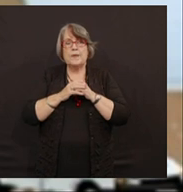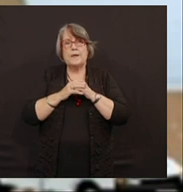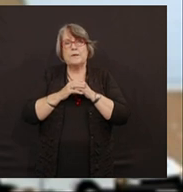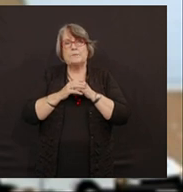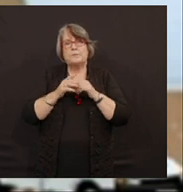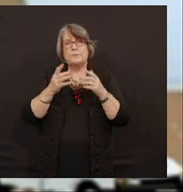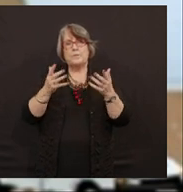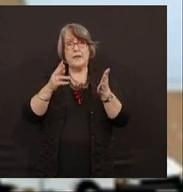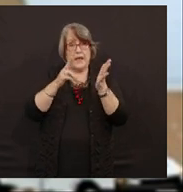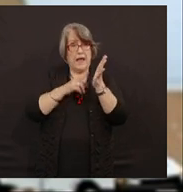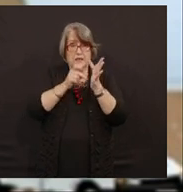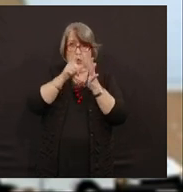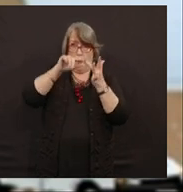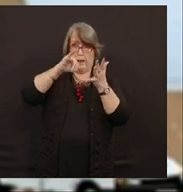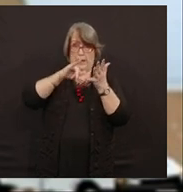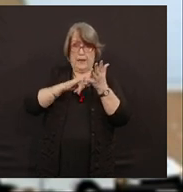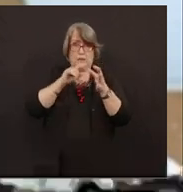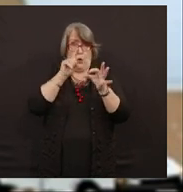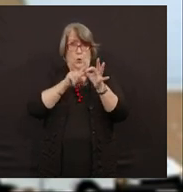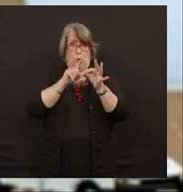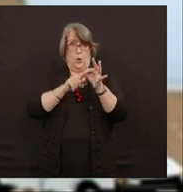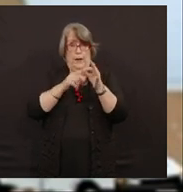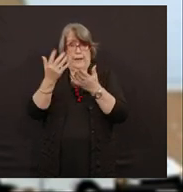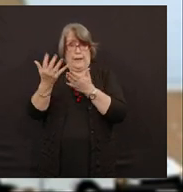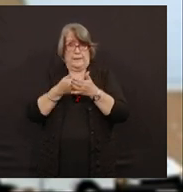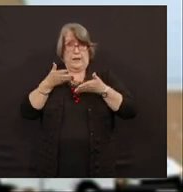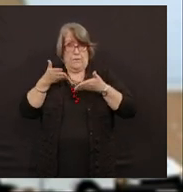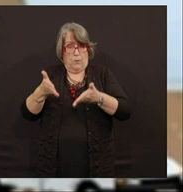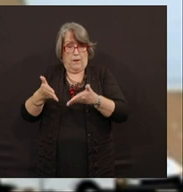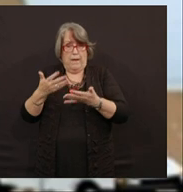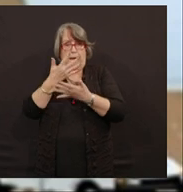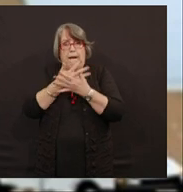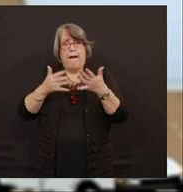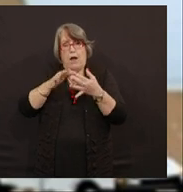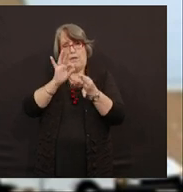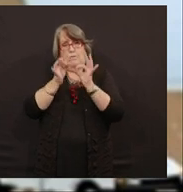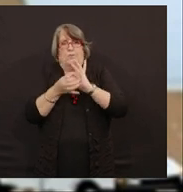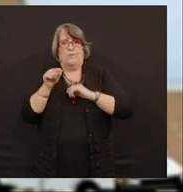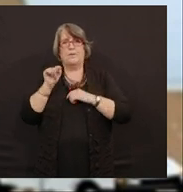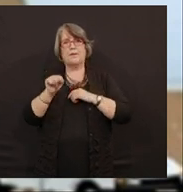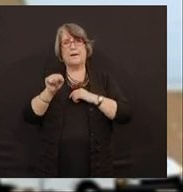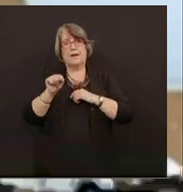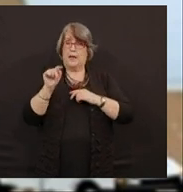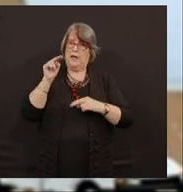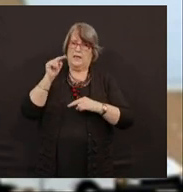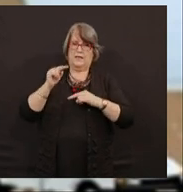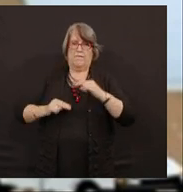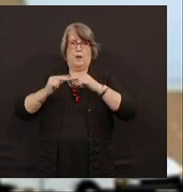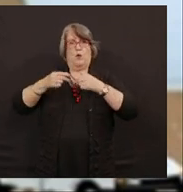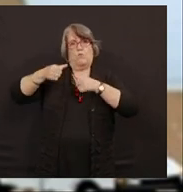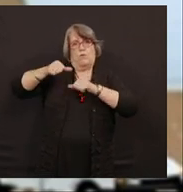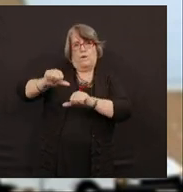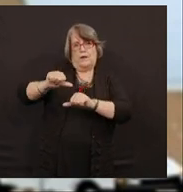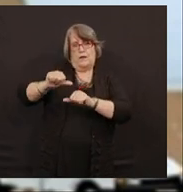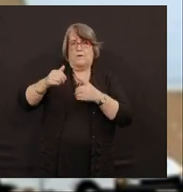the NDIS quality and safeguards approach, the way that they've interpreted that is in as developmental, preventative